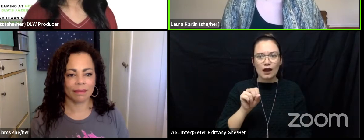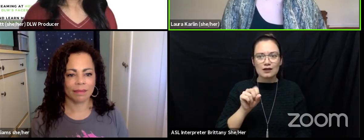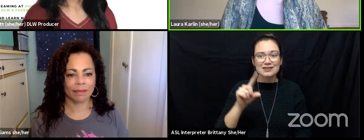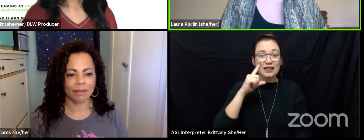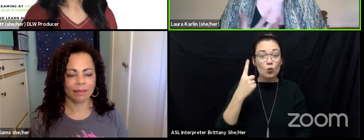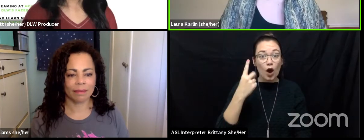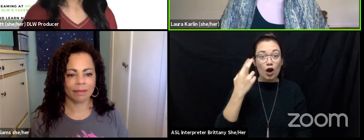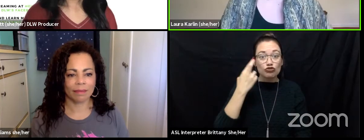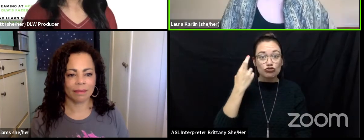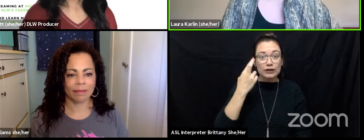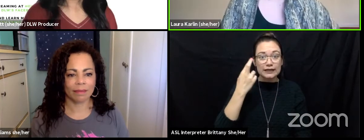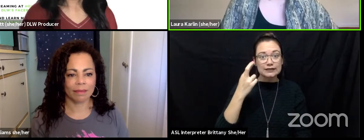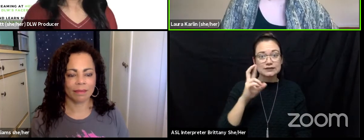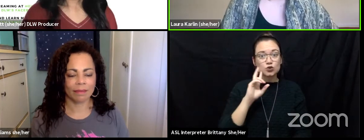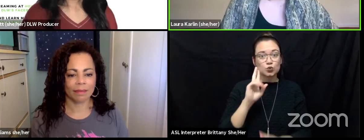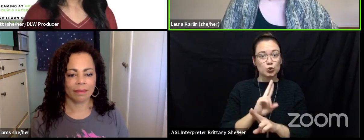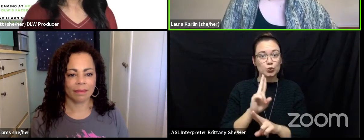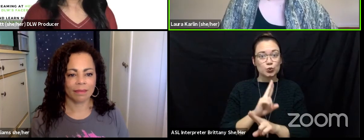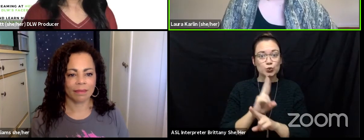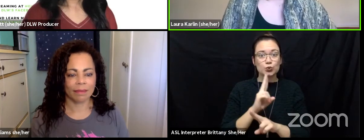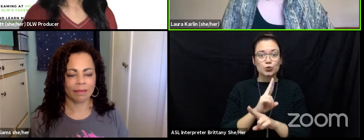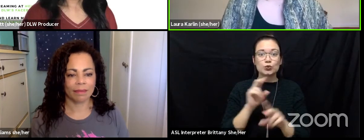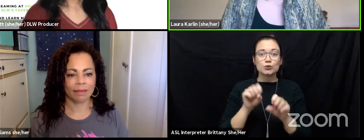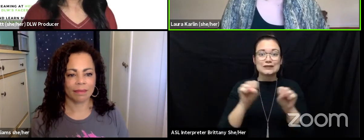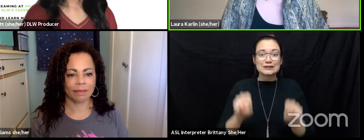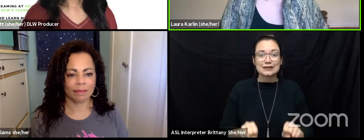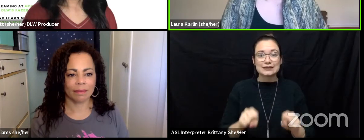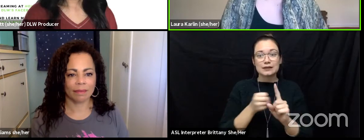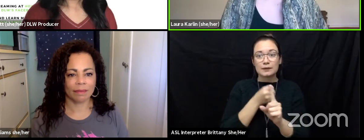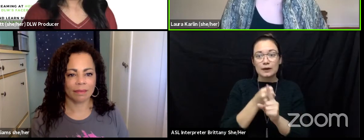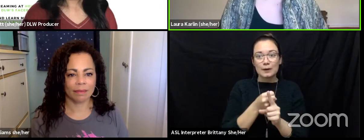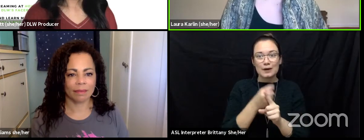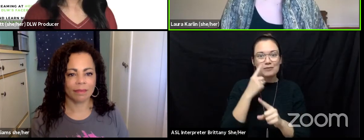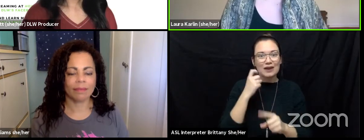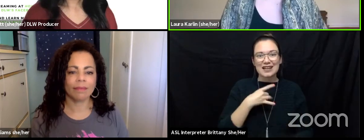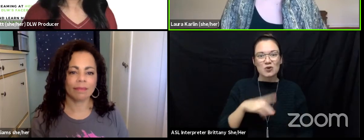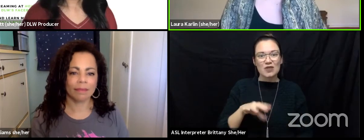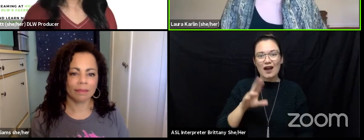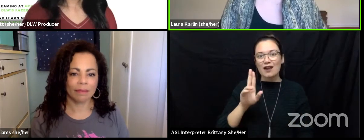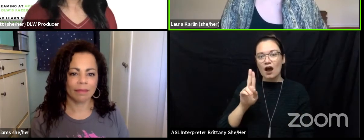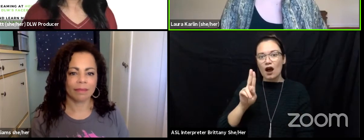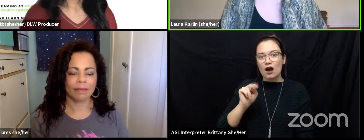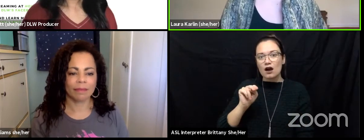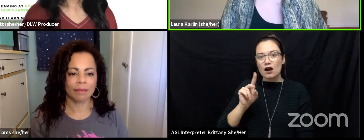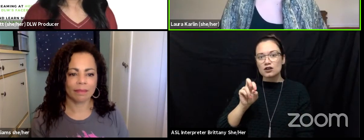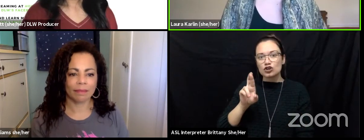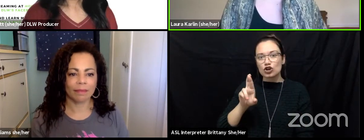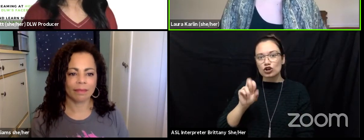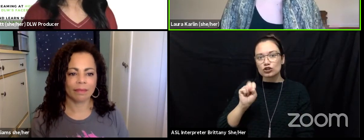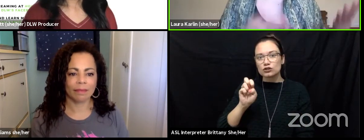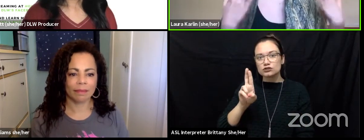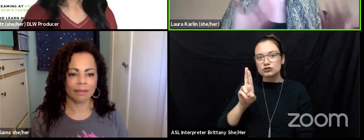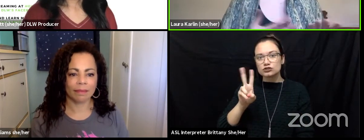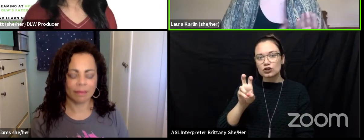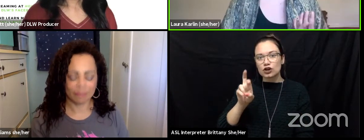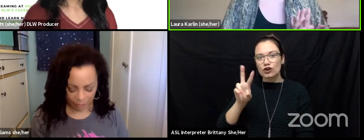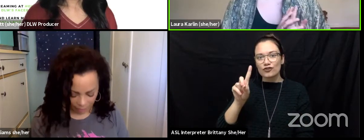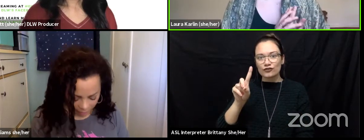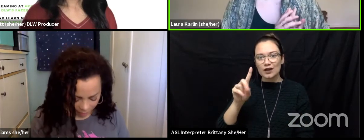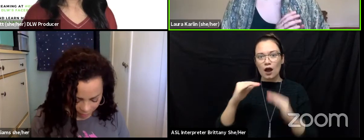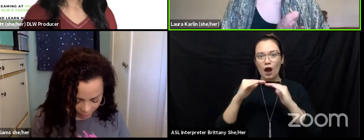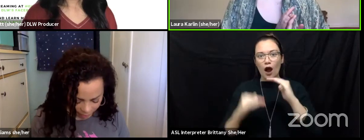really use systems impacted is I don't like underserved. I think it doesn't mean, first of all, it's such